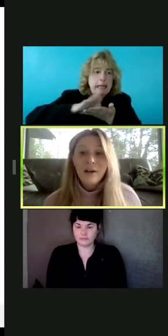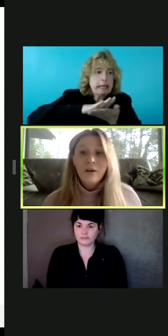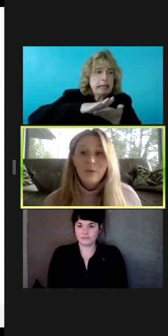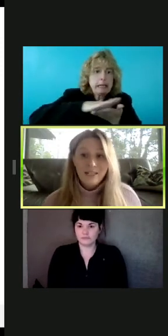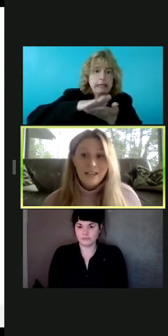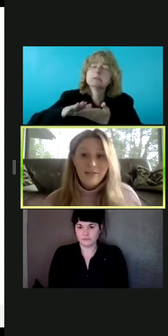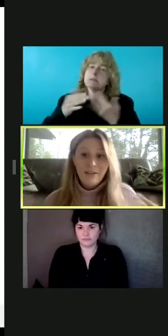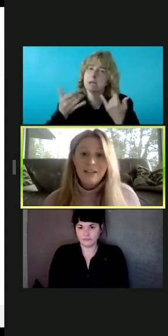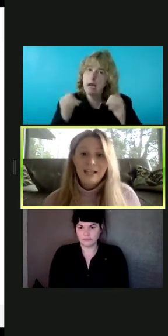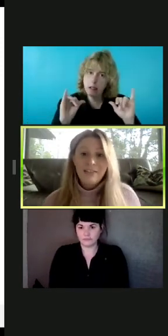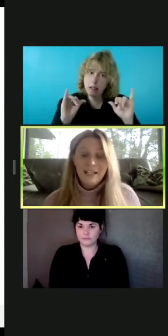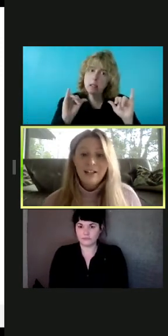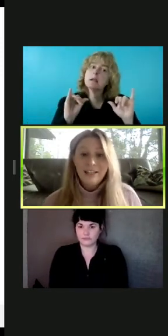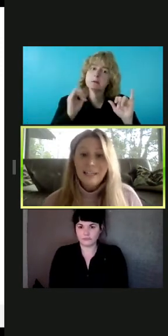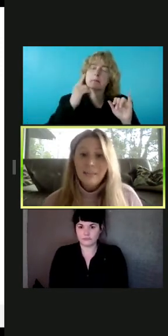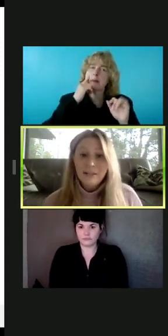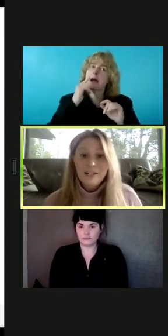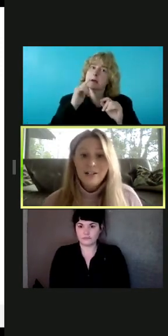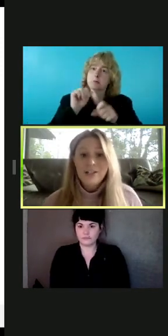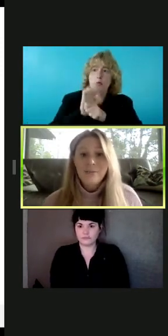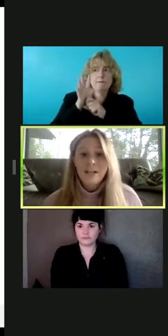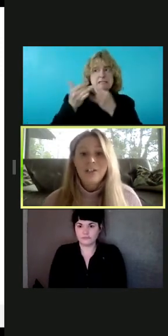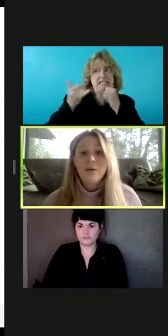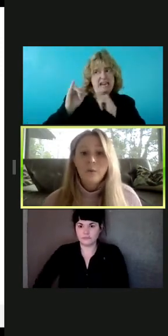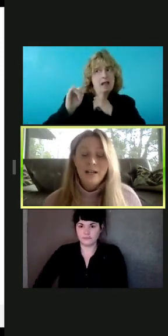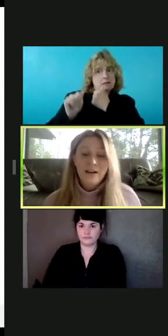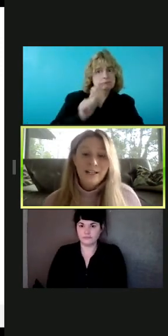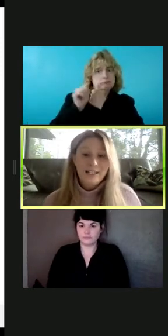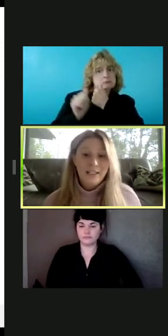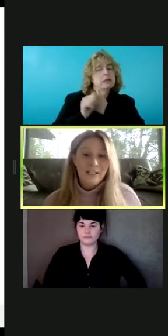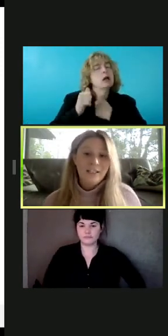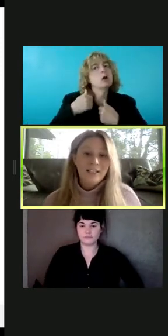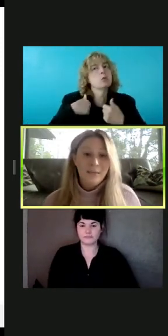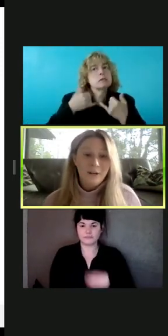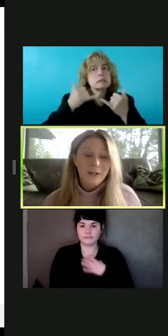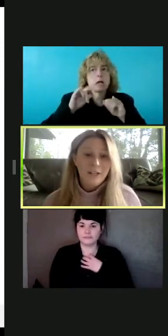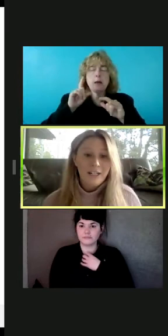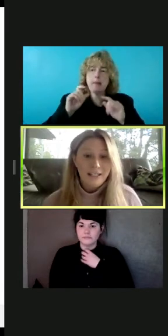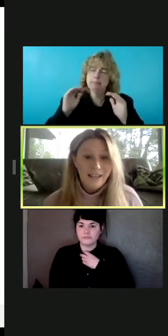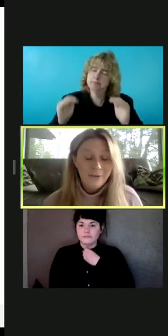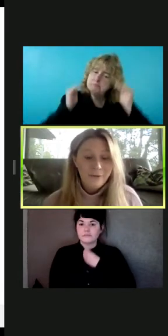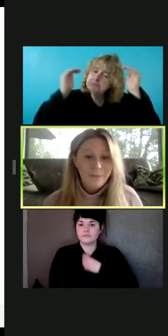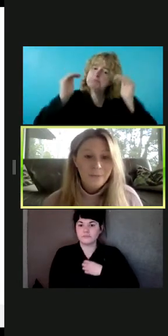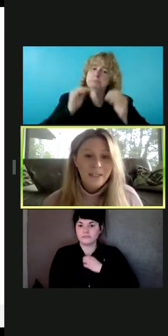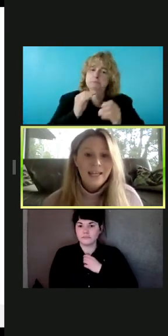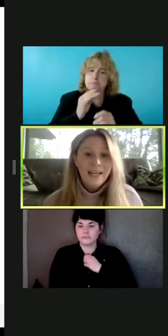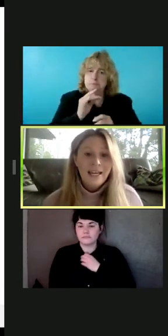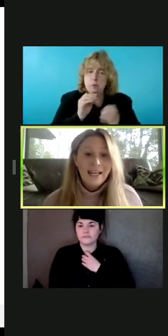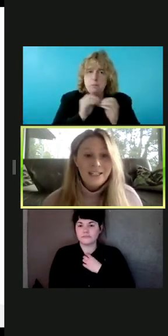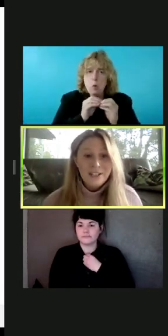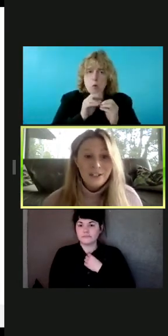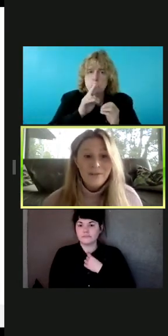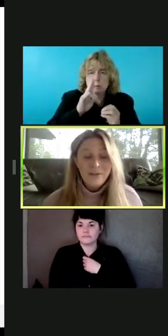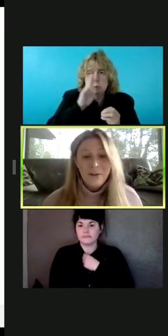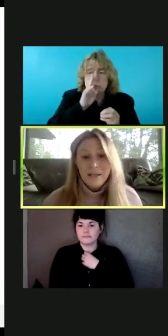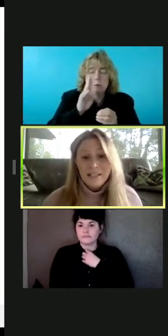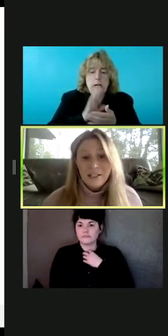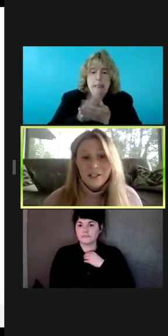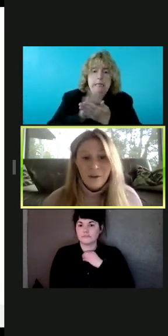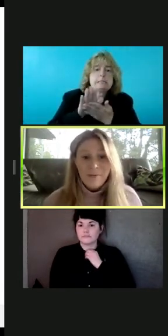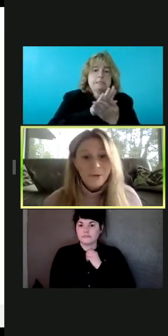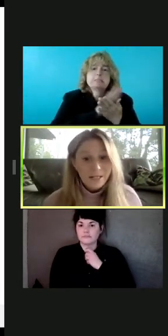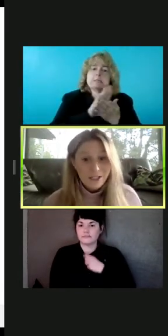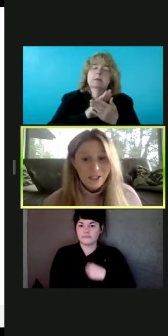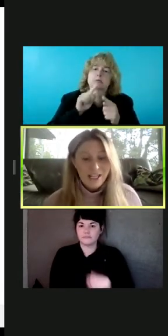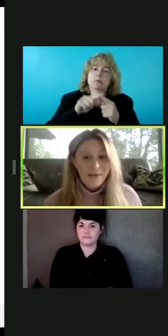threat. We need to have those elevated cleaning procedures to make sure that we are continuing to keep our community safe. Additionally, if you're a business or